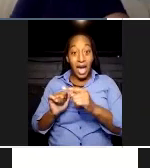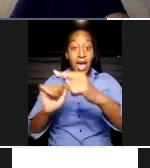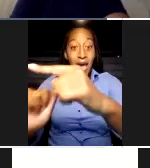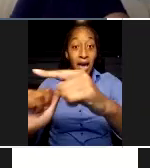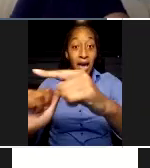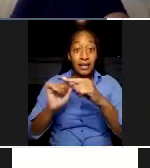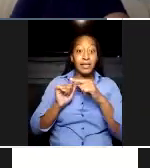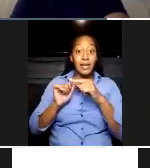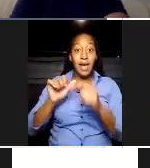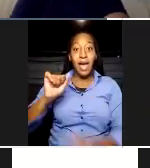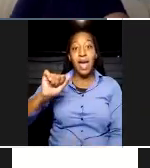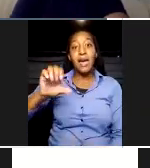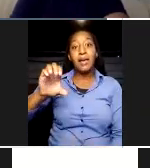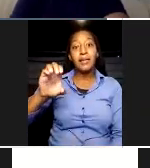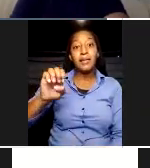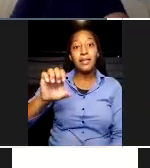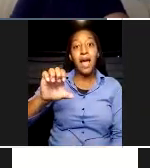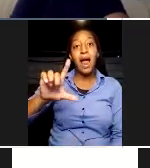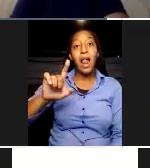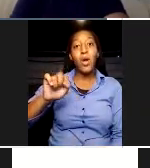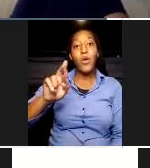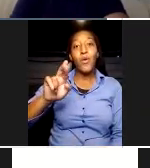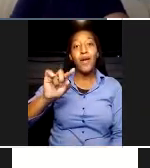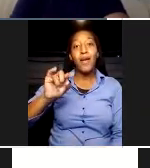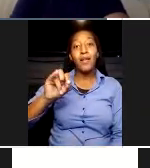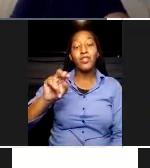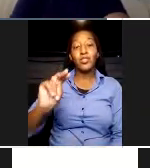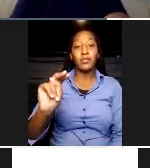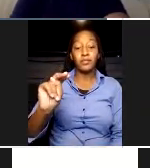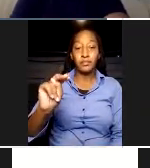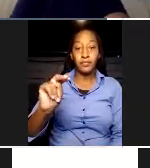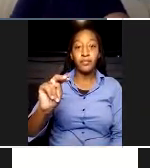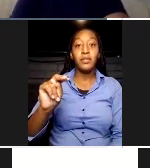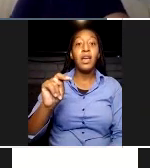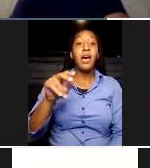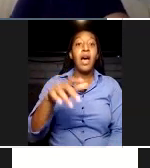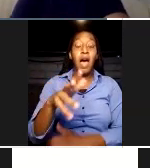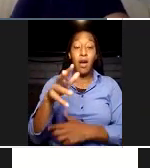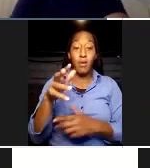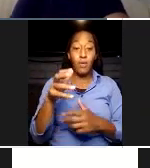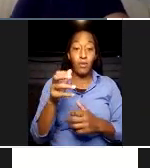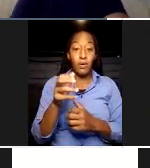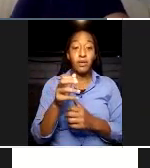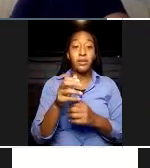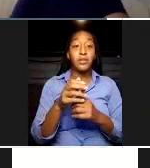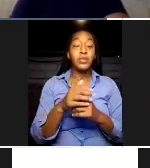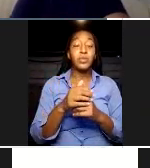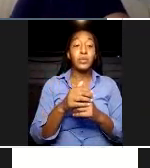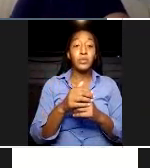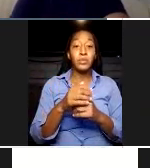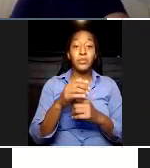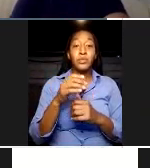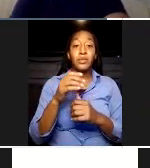law from this change in momentum or vice versa.